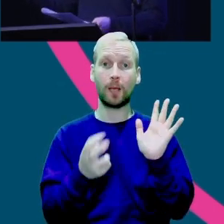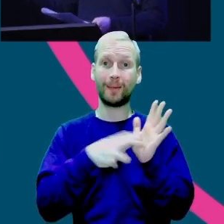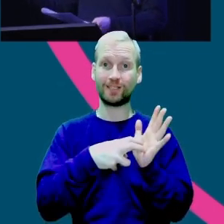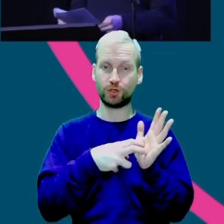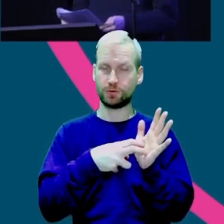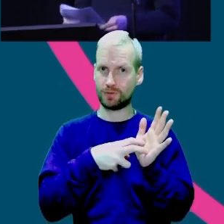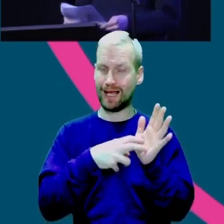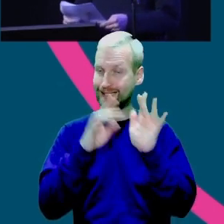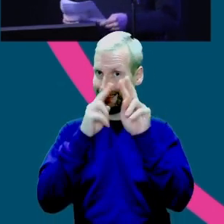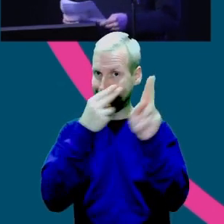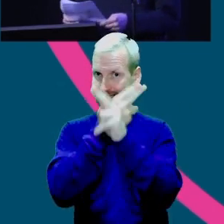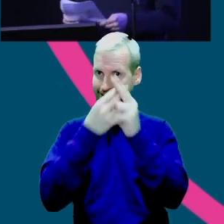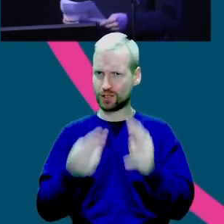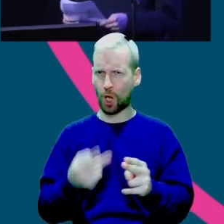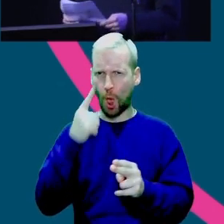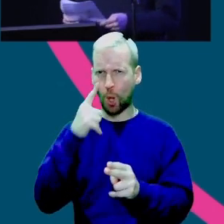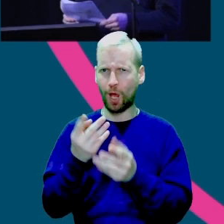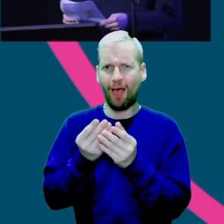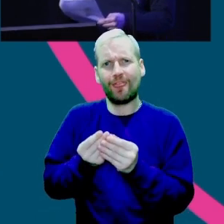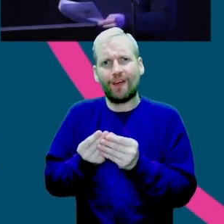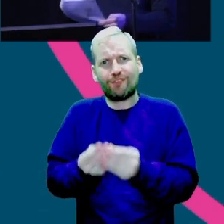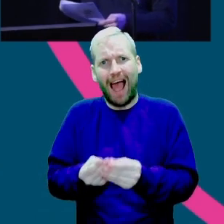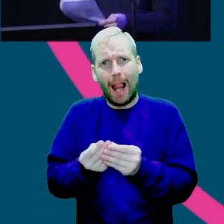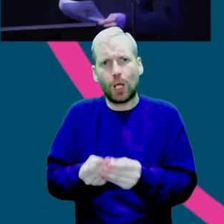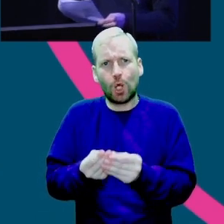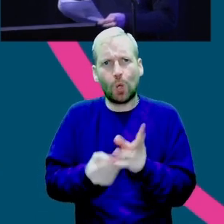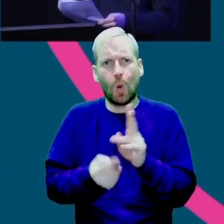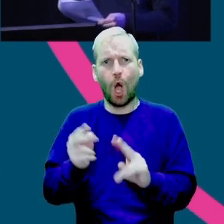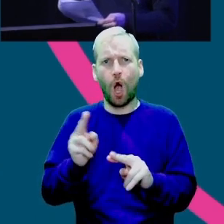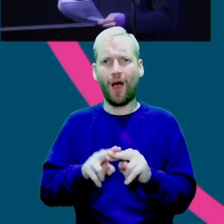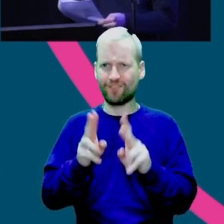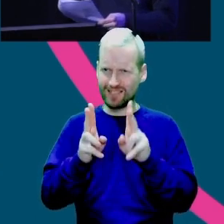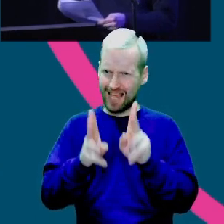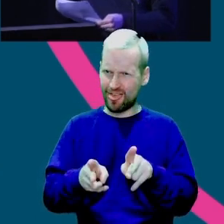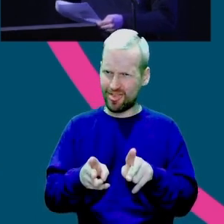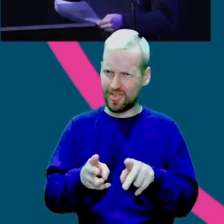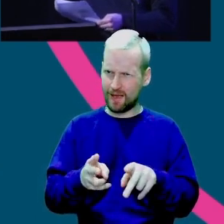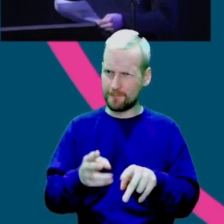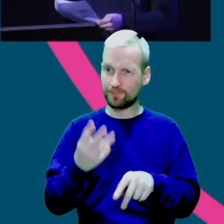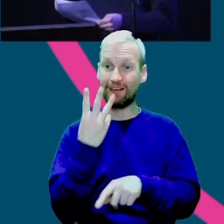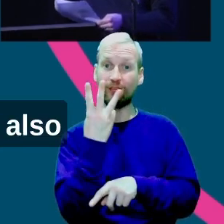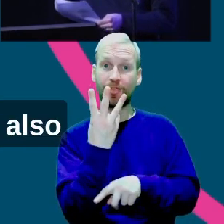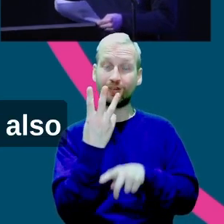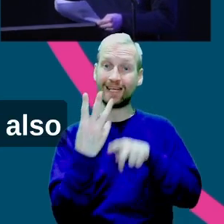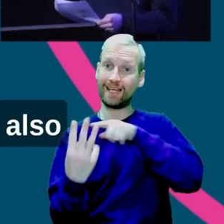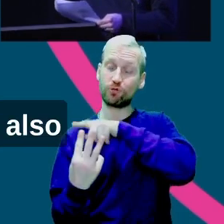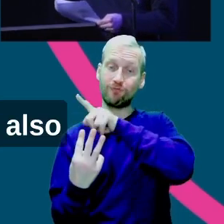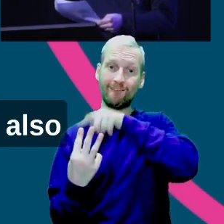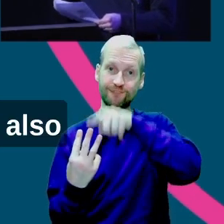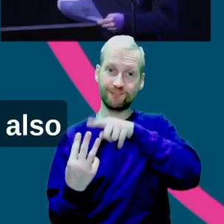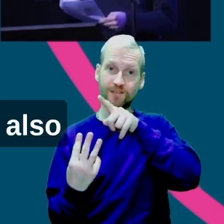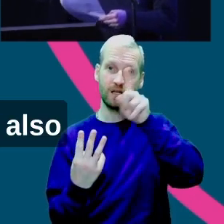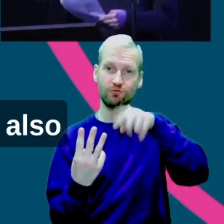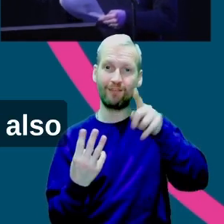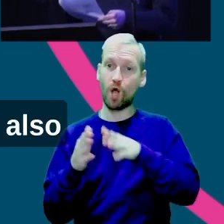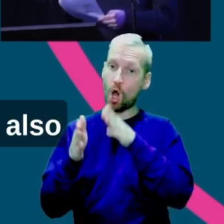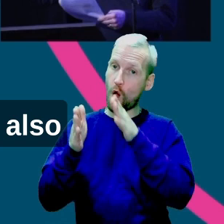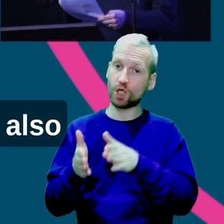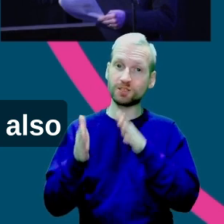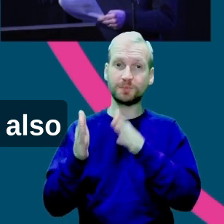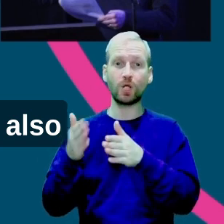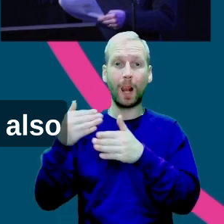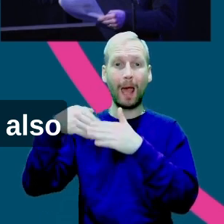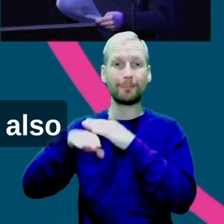into the value of death. And you can hopefully see 3 graphs that shows hospital